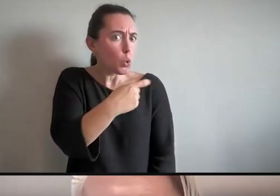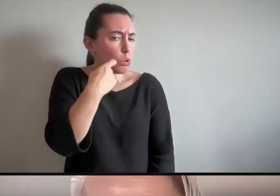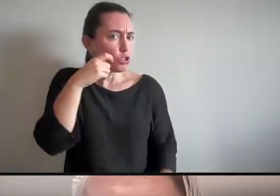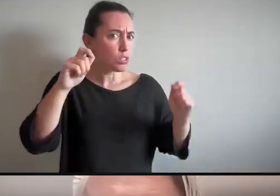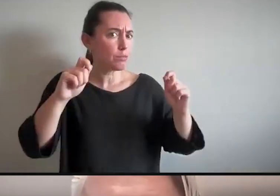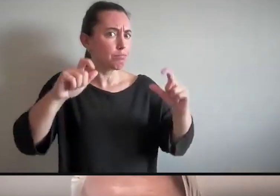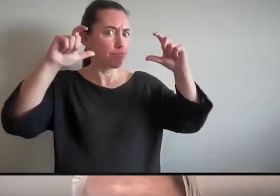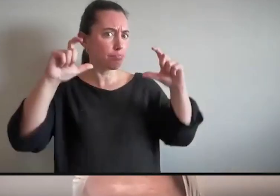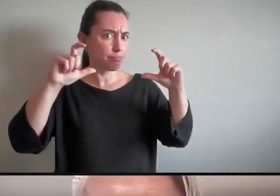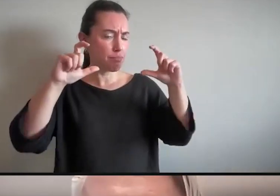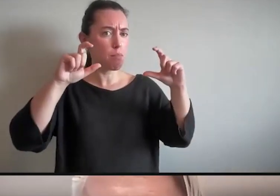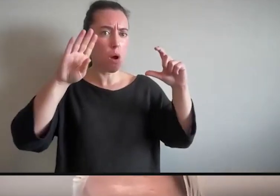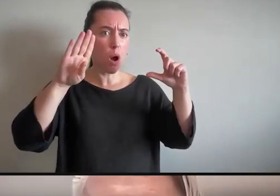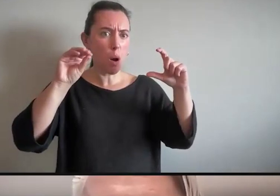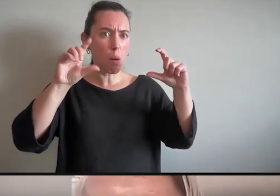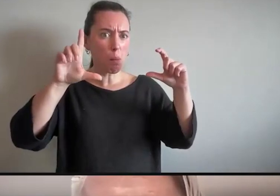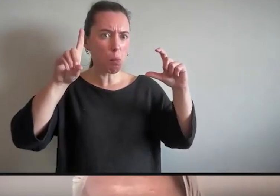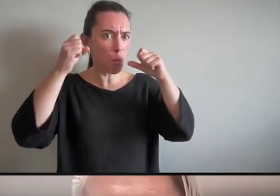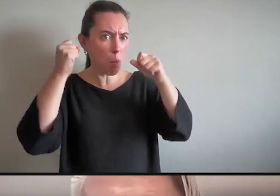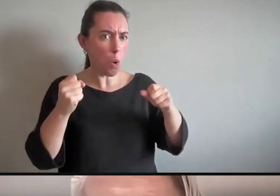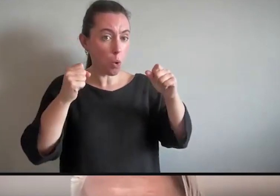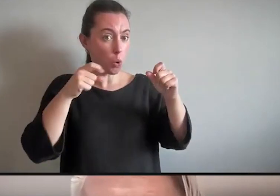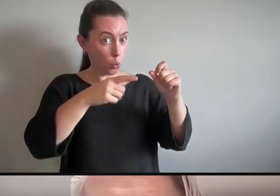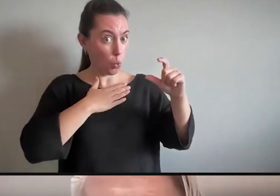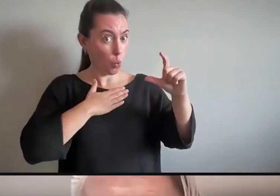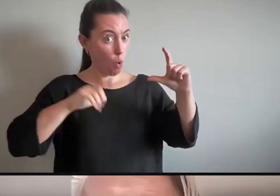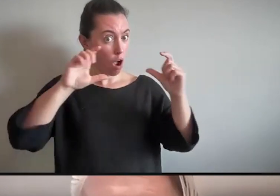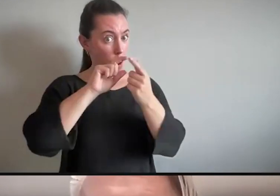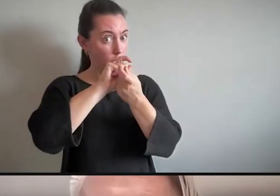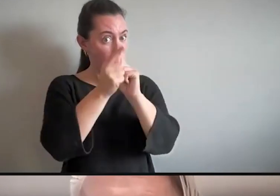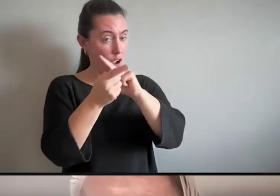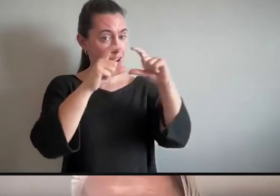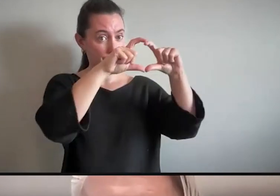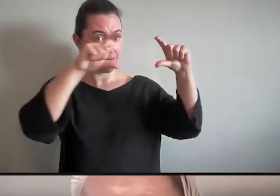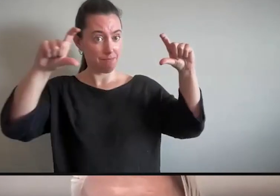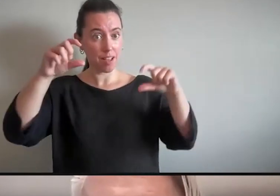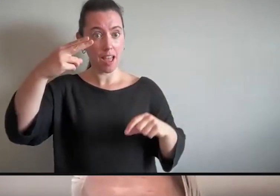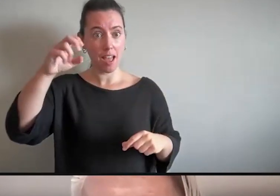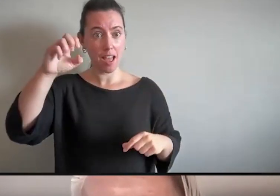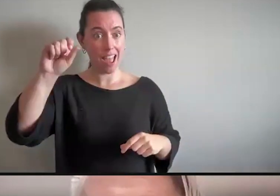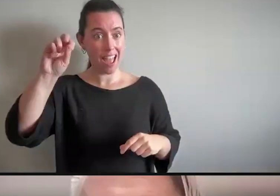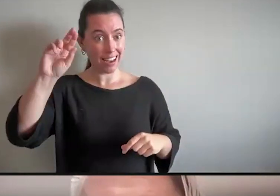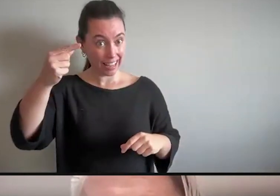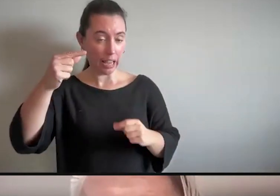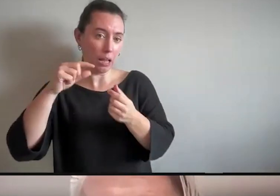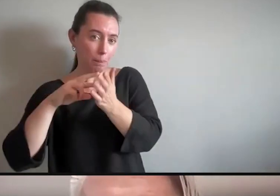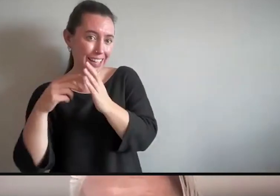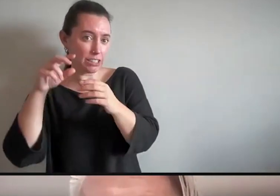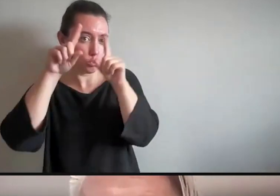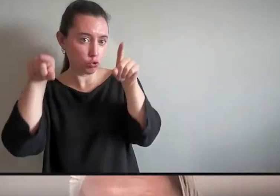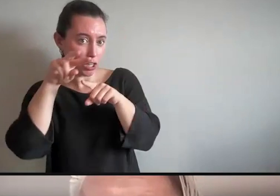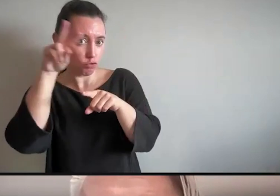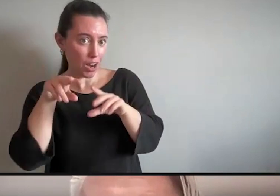that to be a heading? Let's make that a heading, or any of the other structural elements as